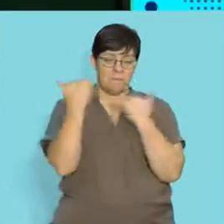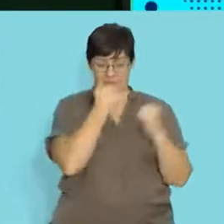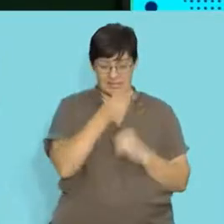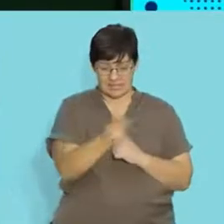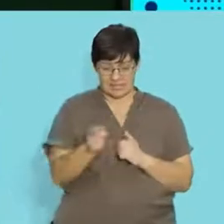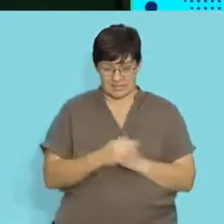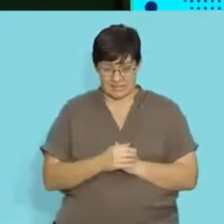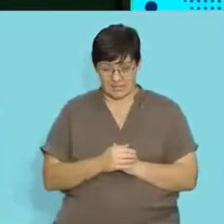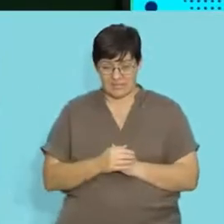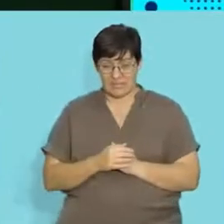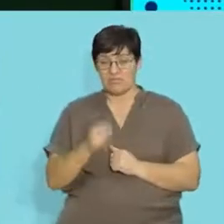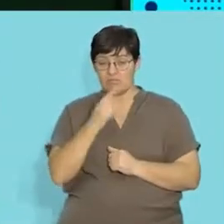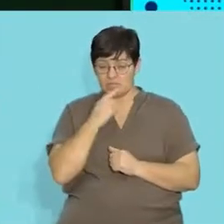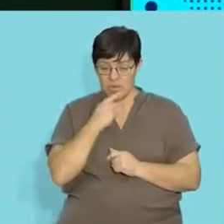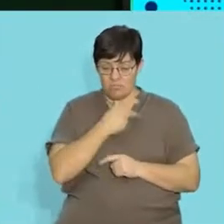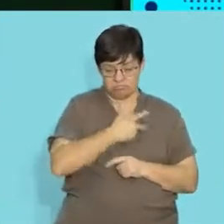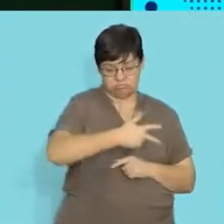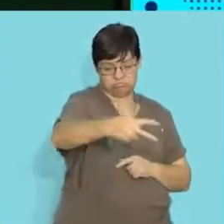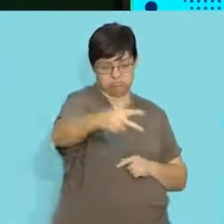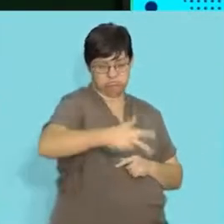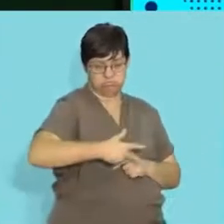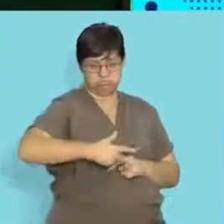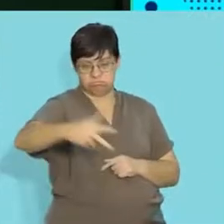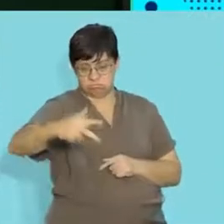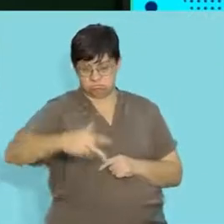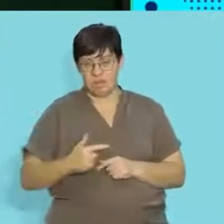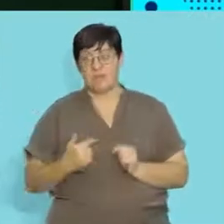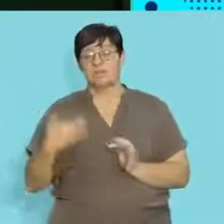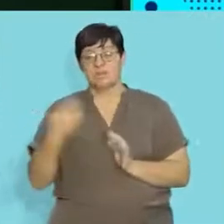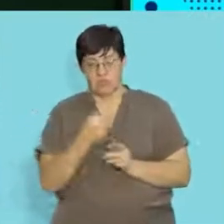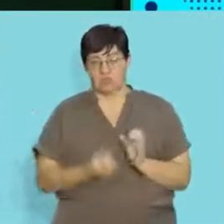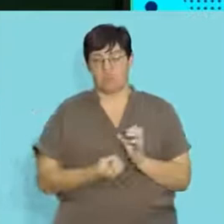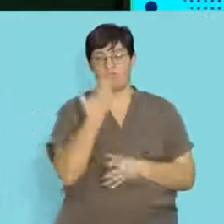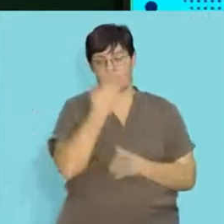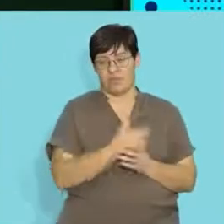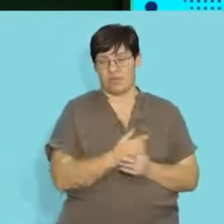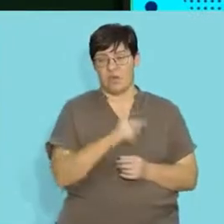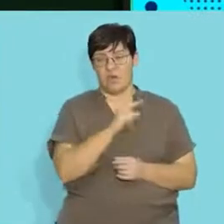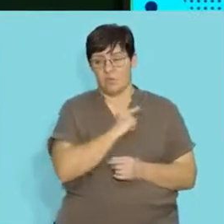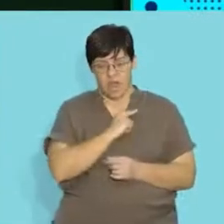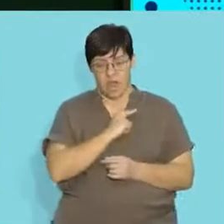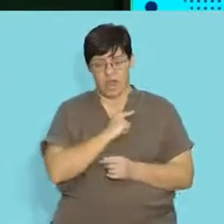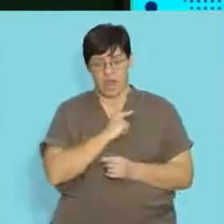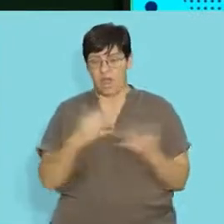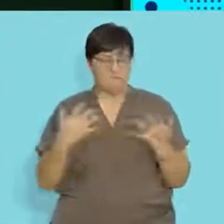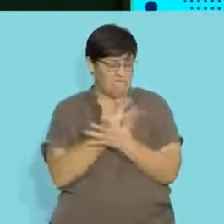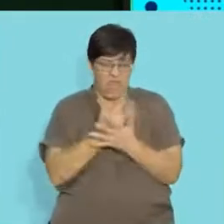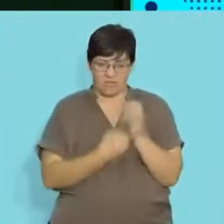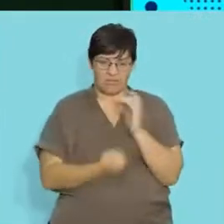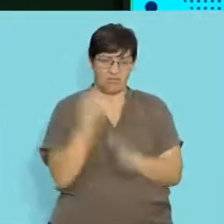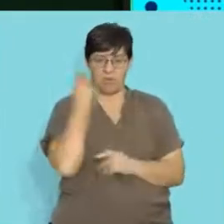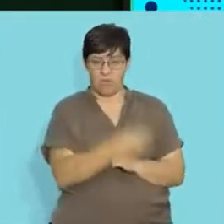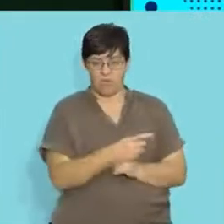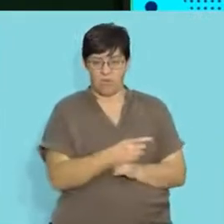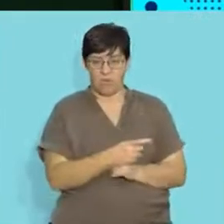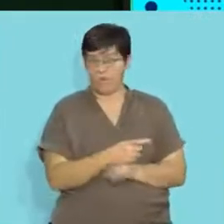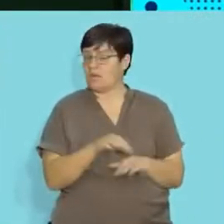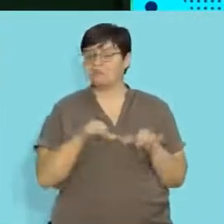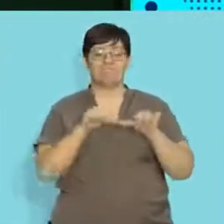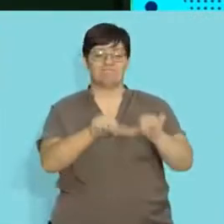our maize plants. And so being able to spray these auxins will stimulate their growth to a point that they grow extremely